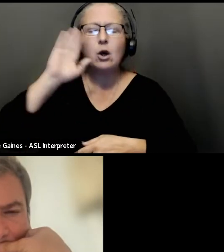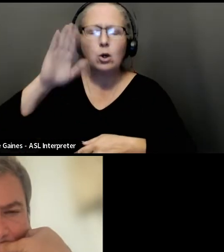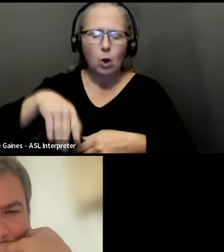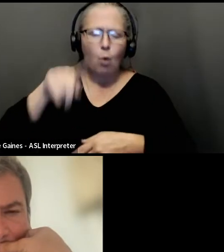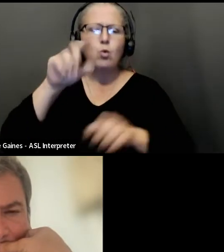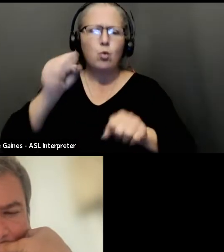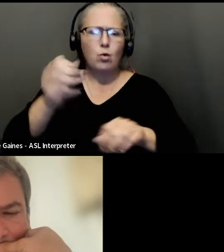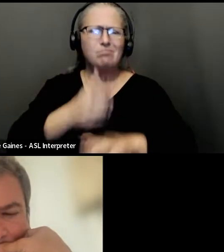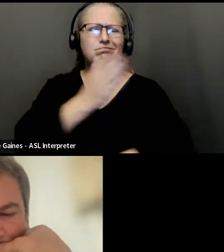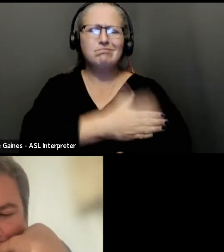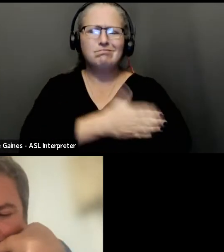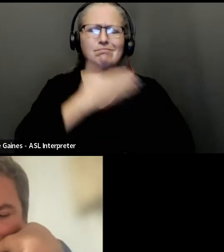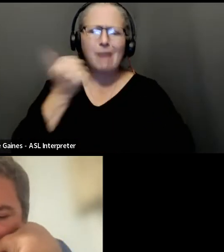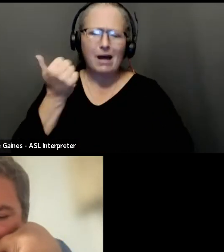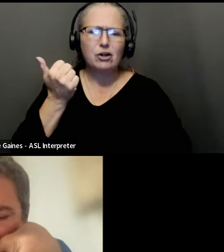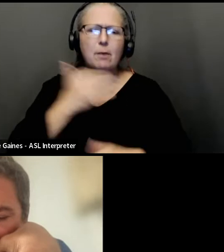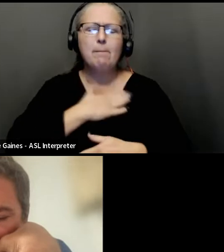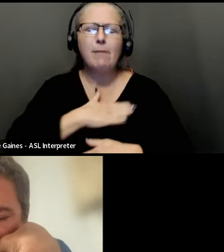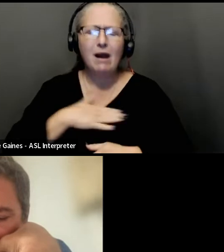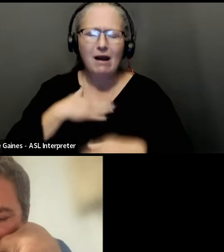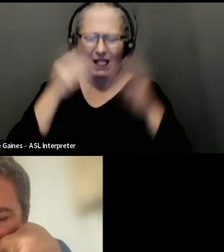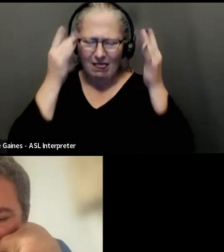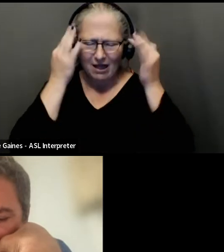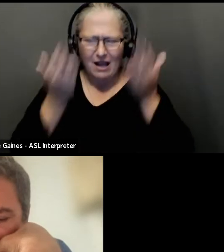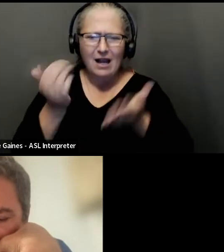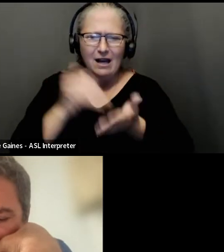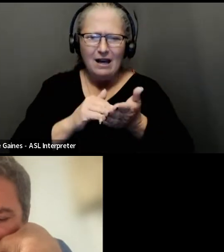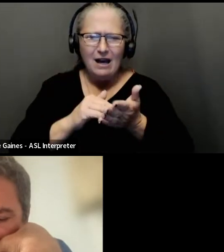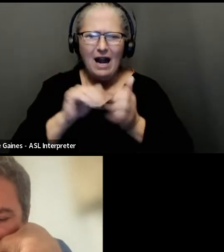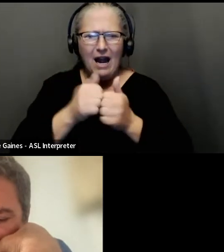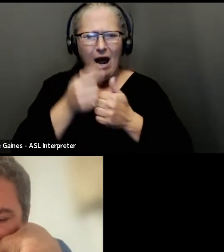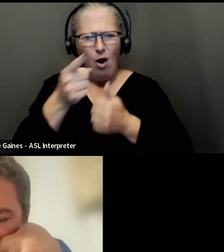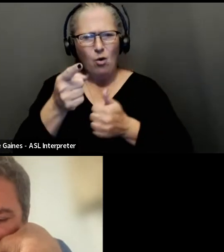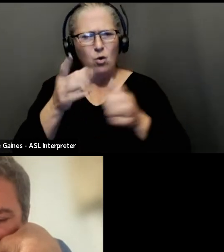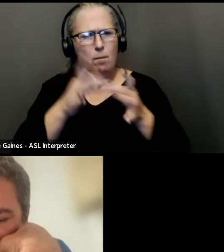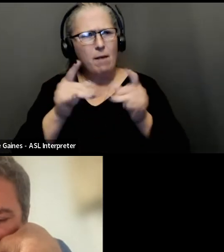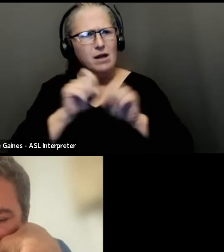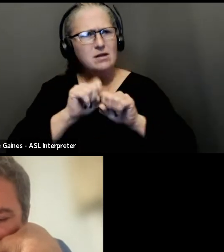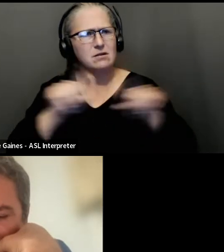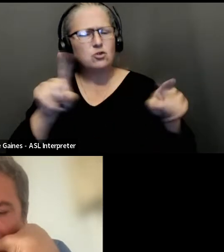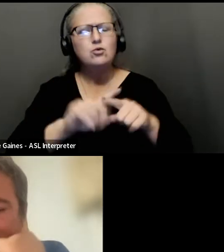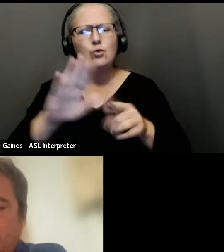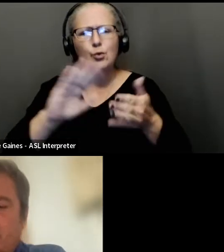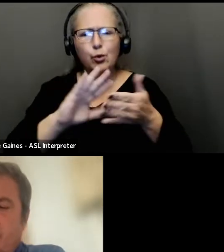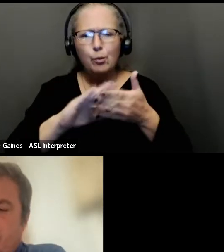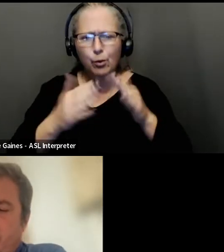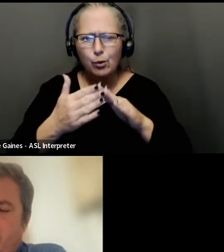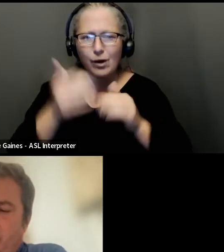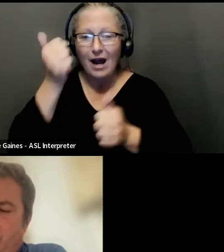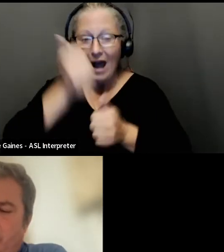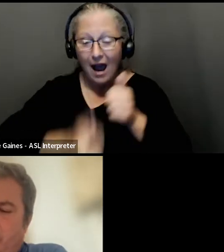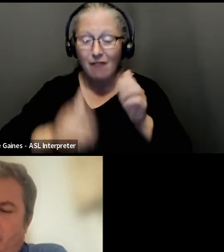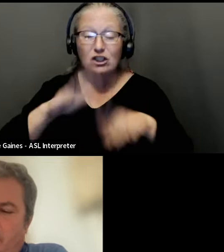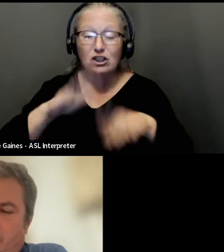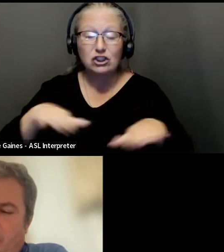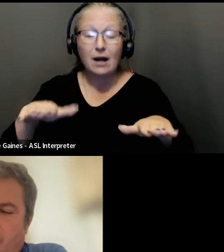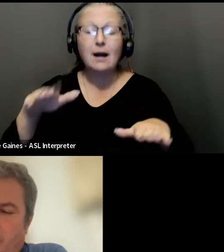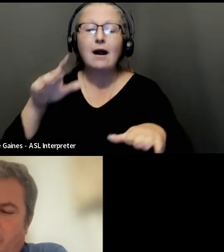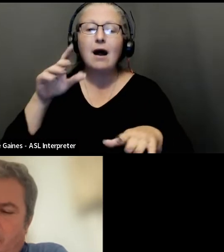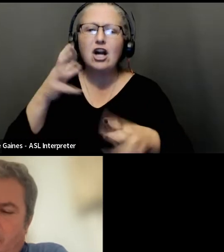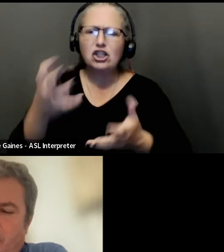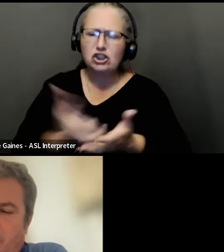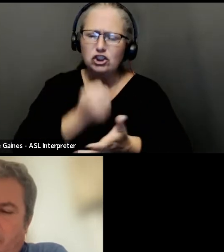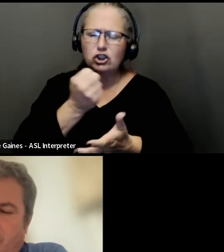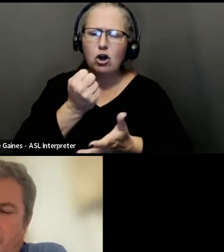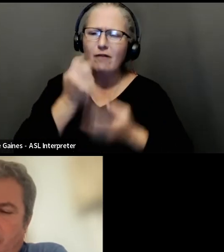can do better. Please rethink how you are messaging your community. Every child deserves to feel seen and